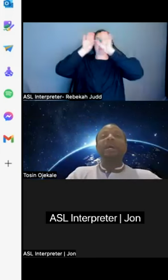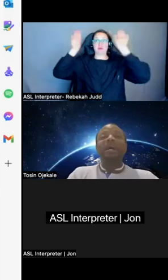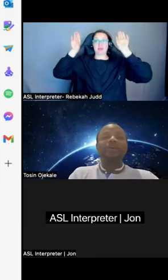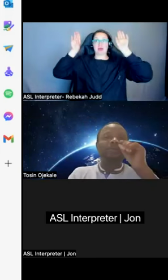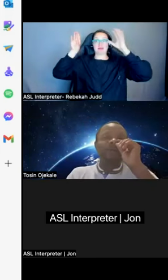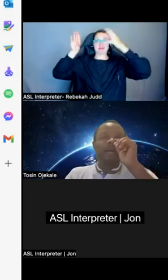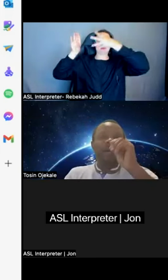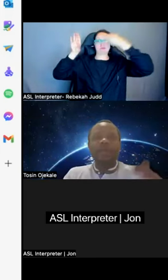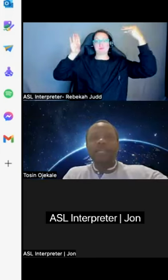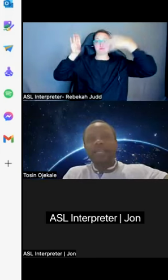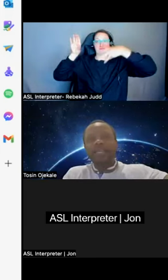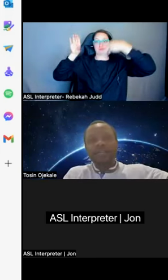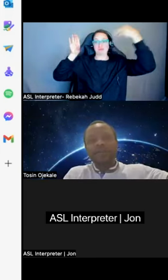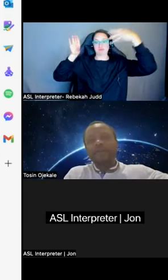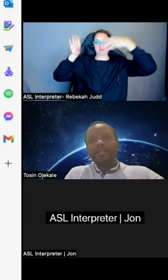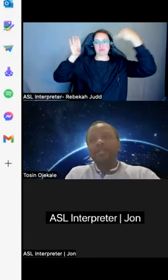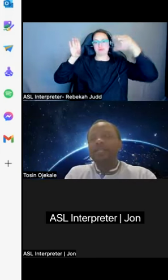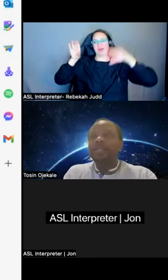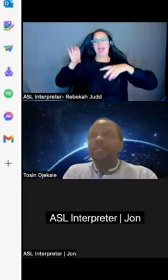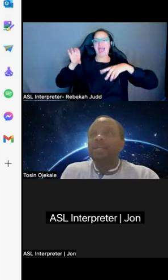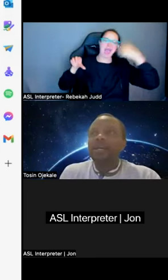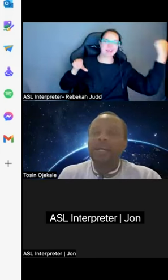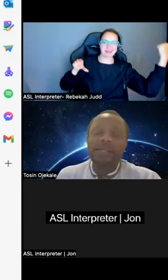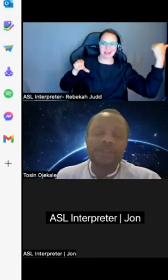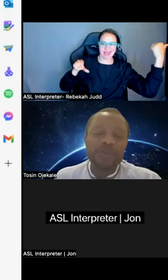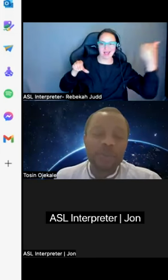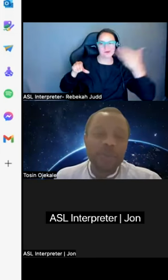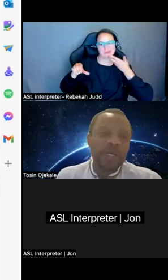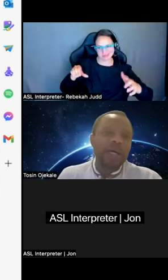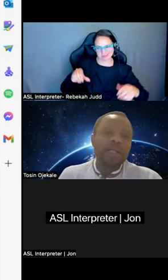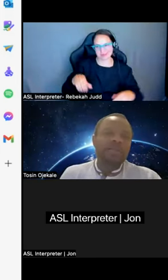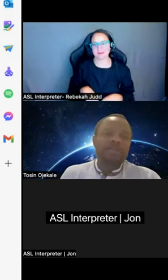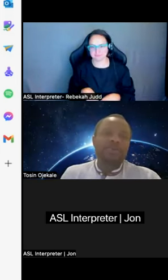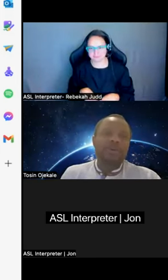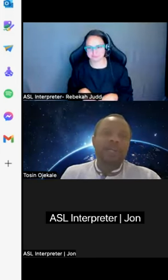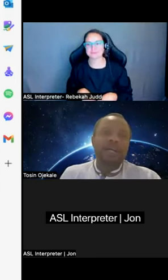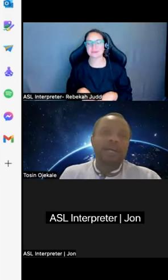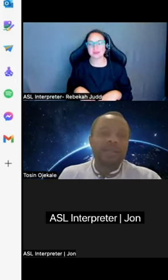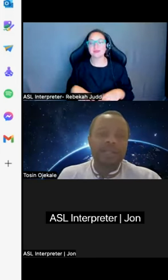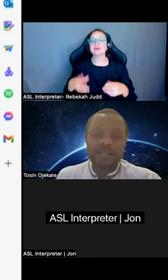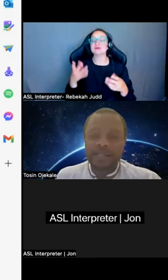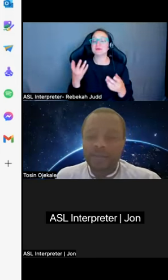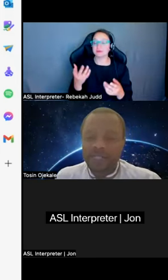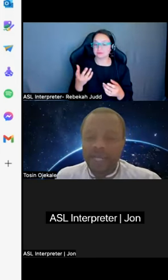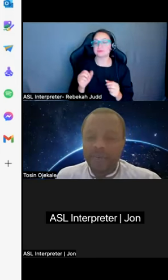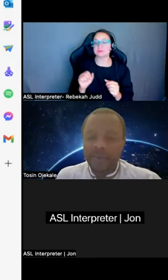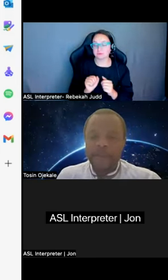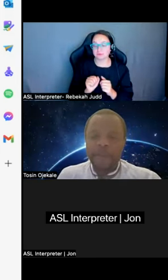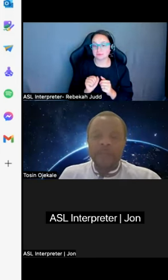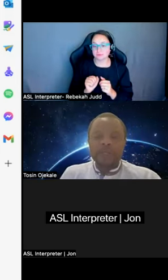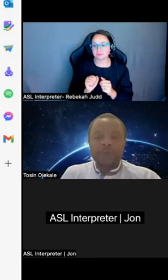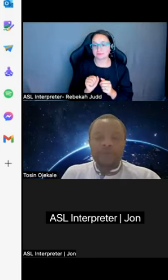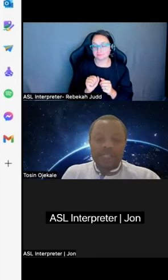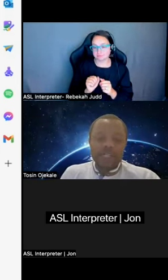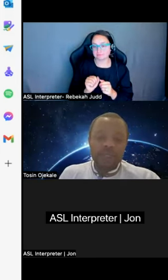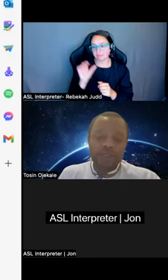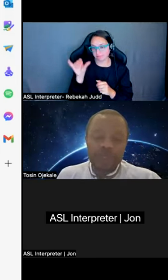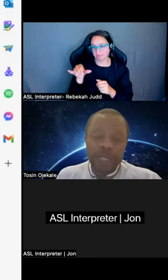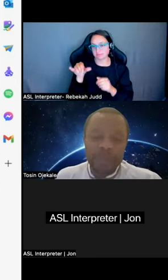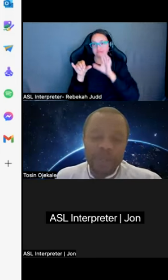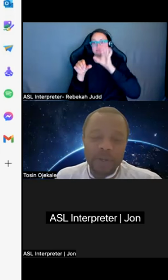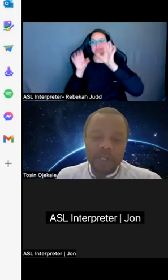center out and then gets converted into water and then to other things outside, okay? So